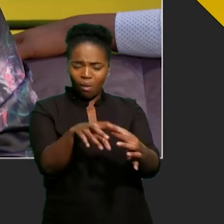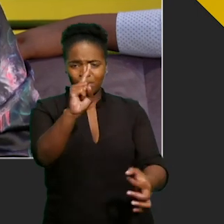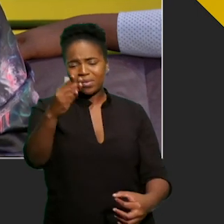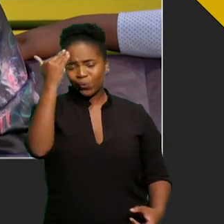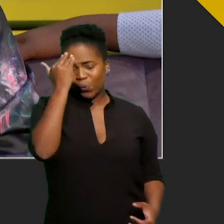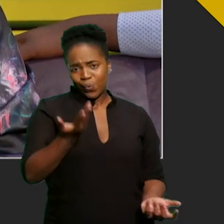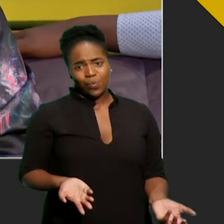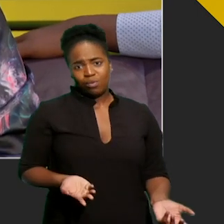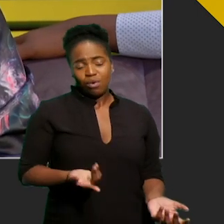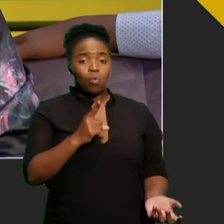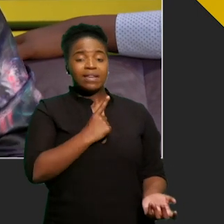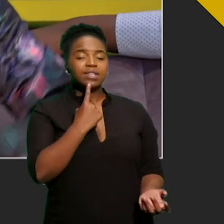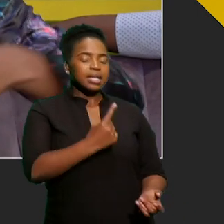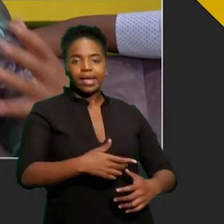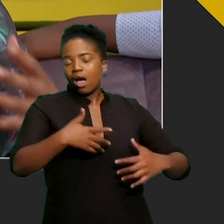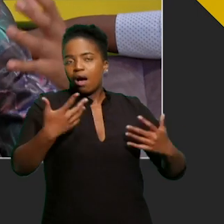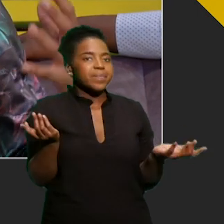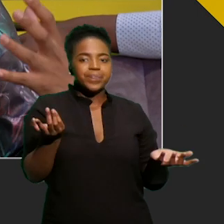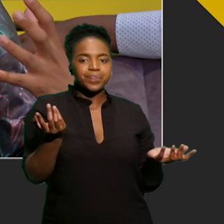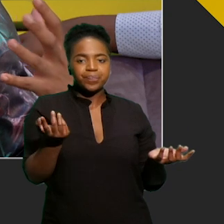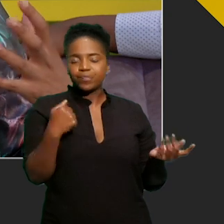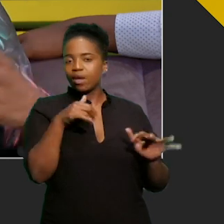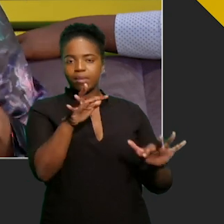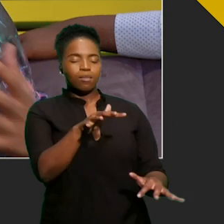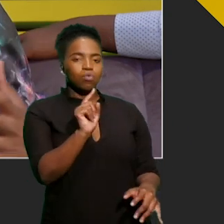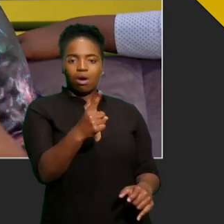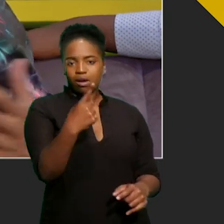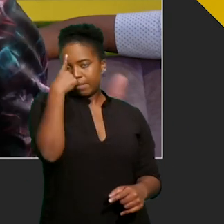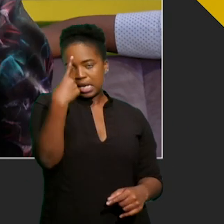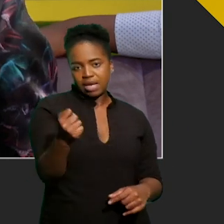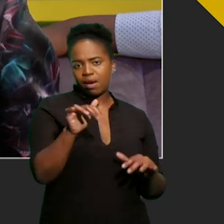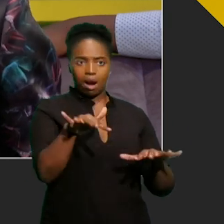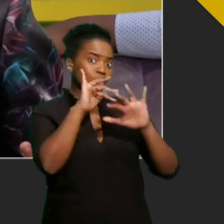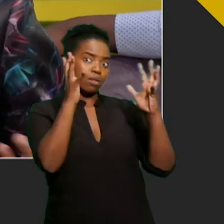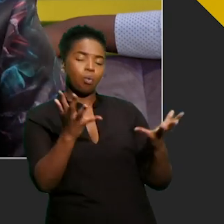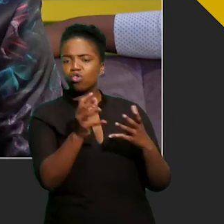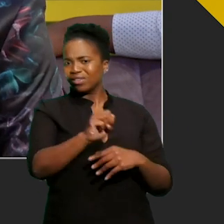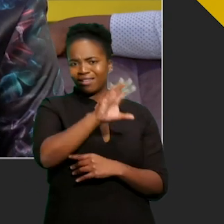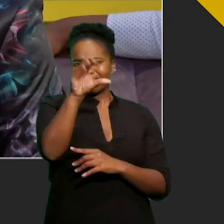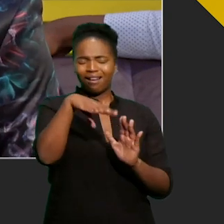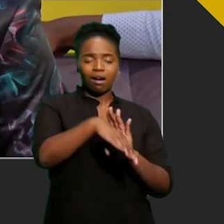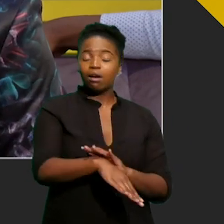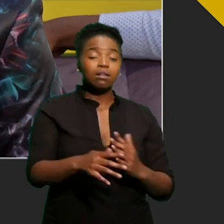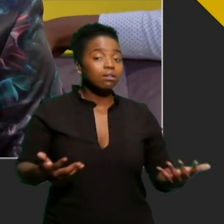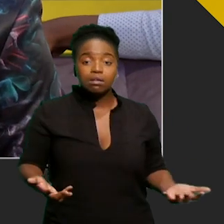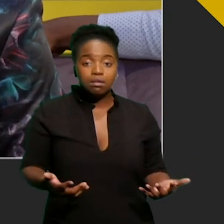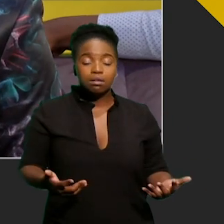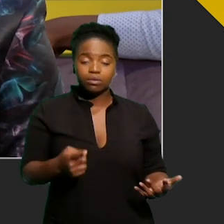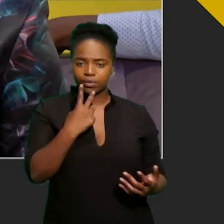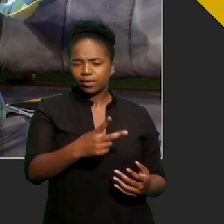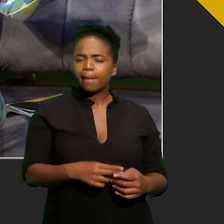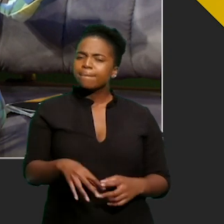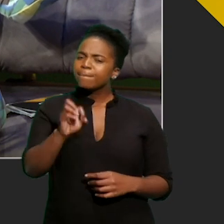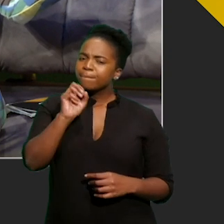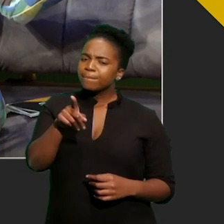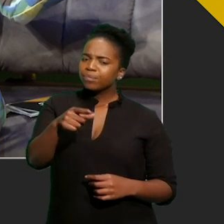because if you're going to say that the credibility of journalism in South Africa, in the world, it's gone, dictatorships rise on that. Let's talk about